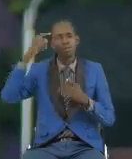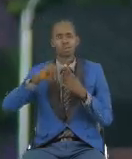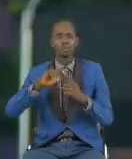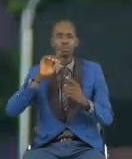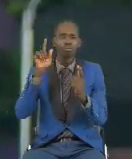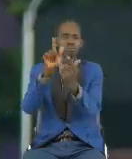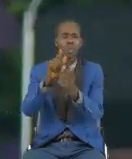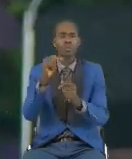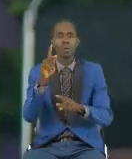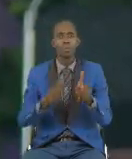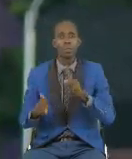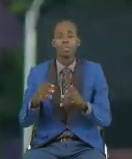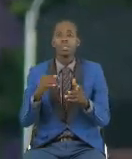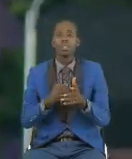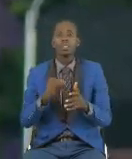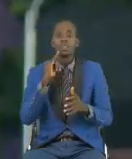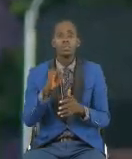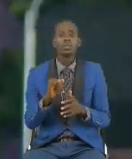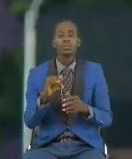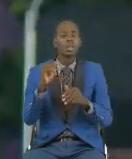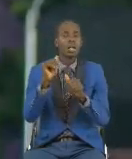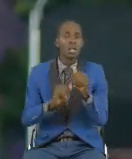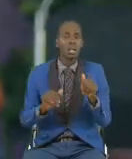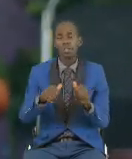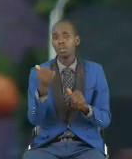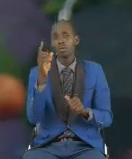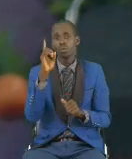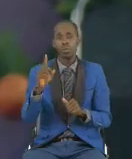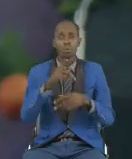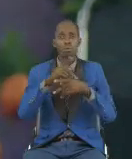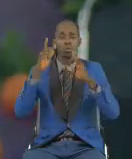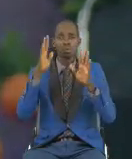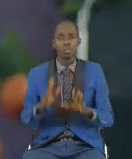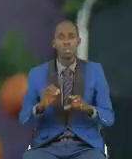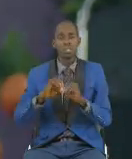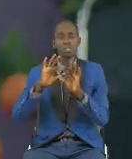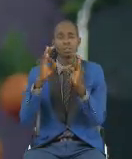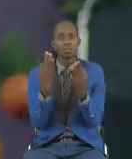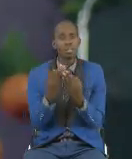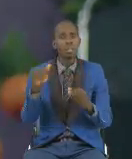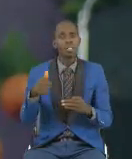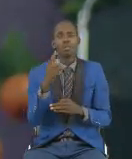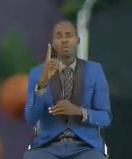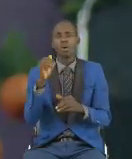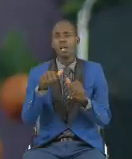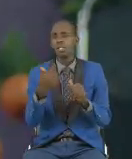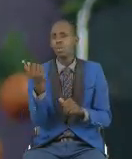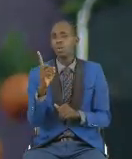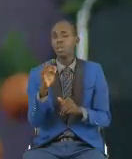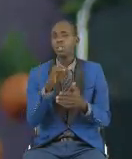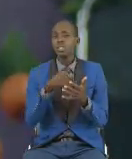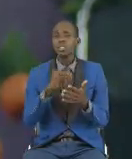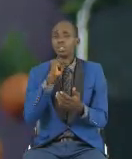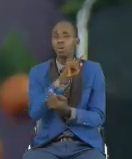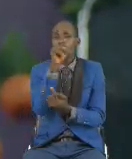anyone, professional, anyone, preacher, anyone in a family, anyone, anywhere, is when you preach in